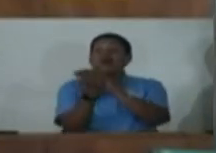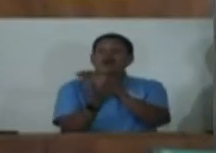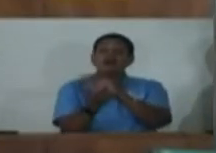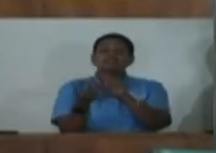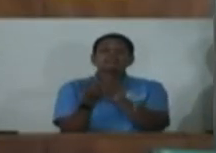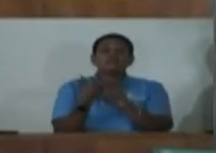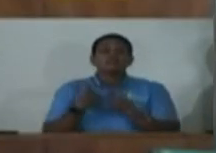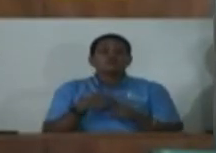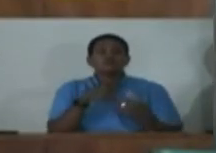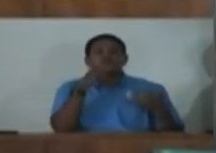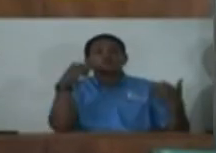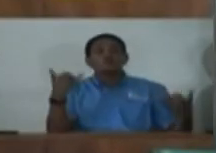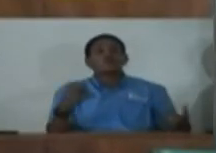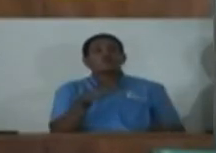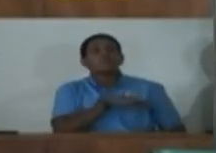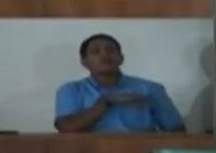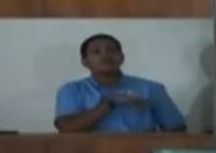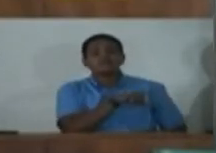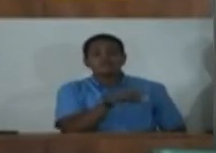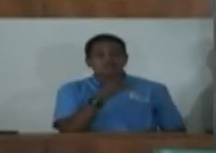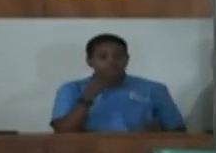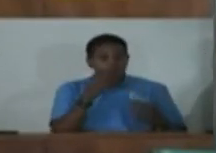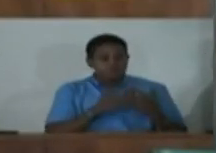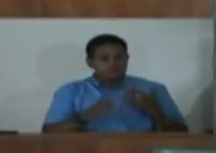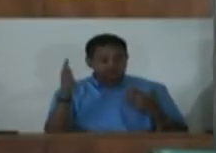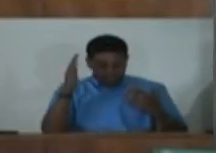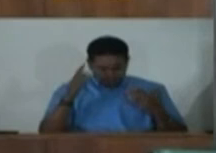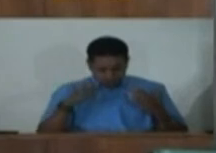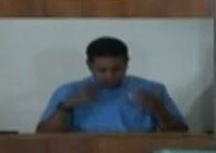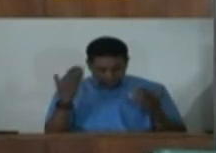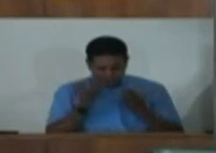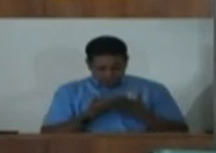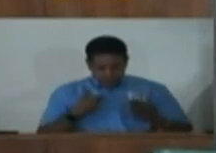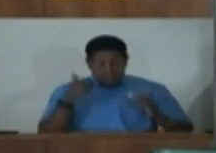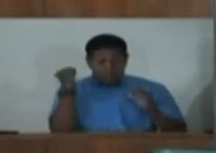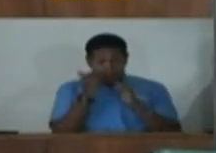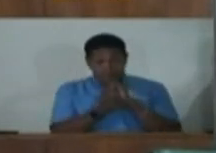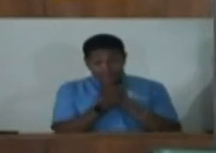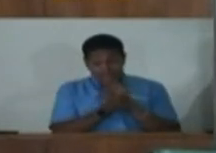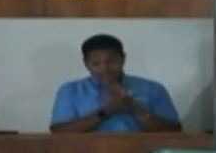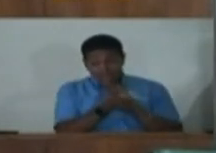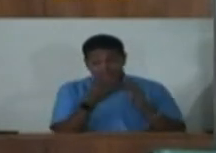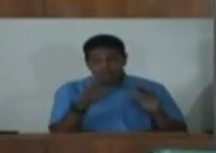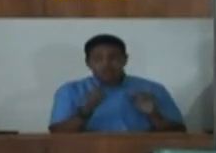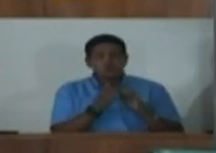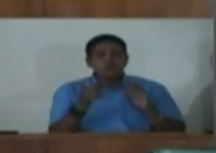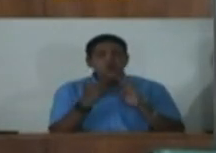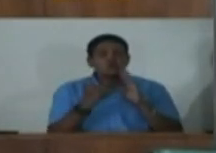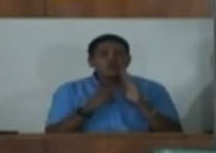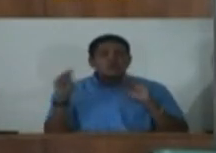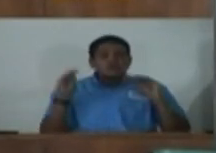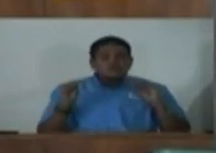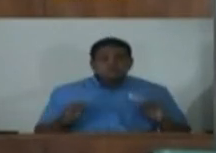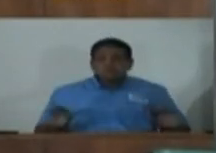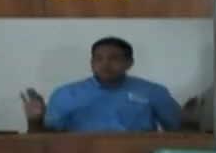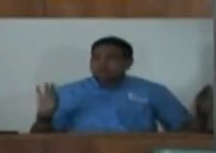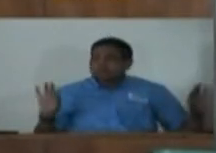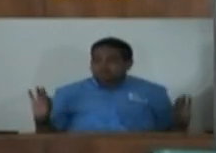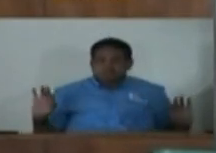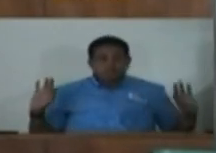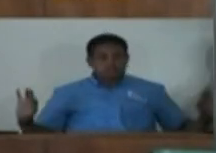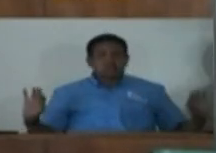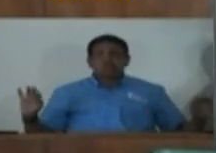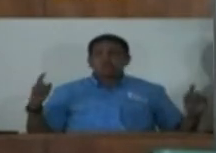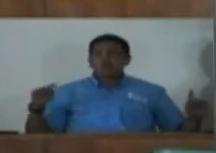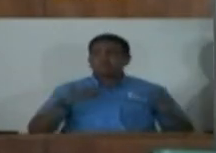are not now benefiting from the fact of having passed the Act, without the regulations coming into place. And